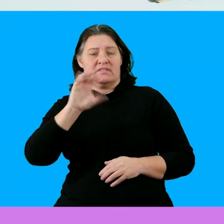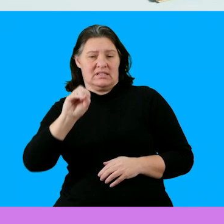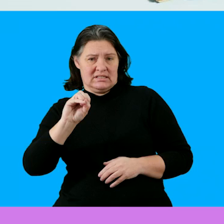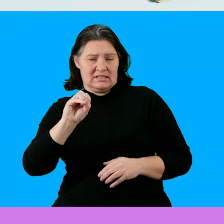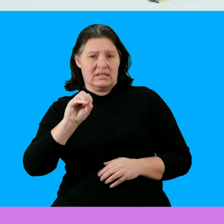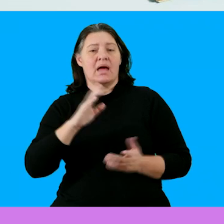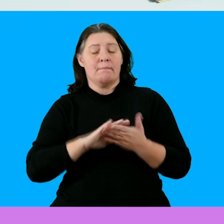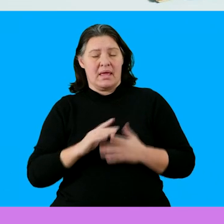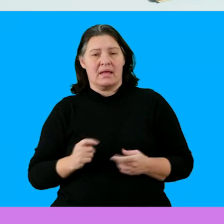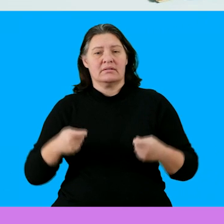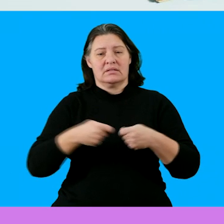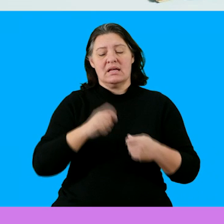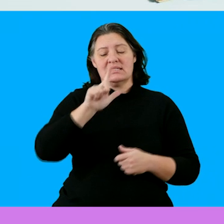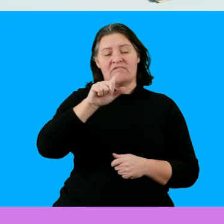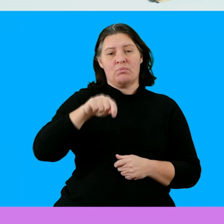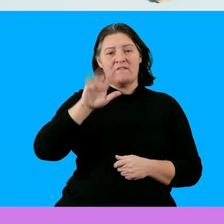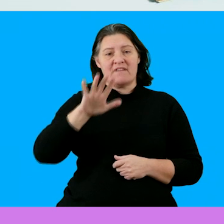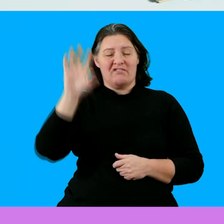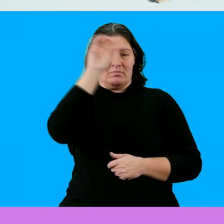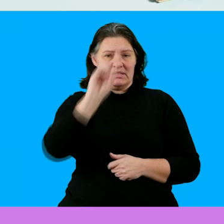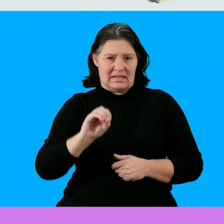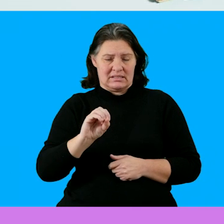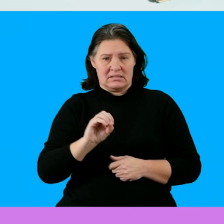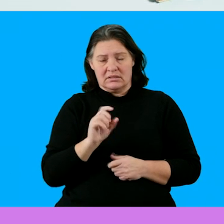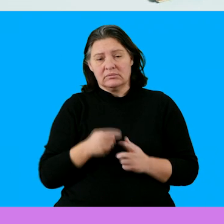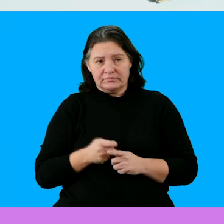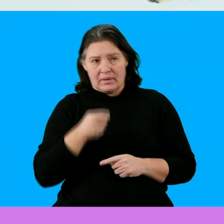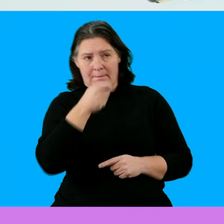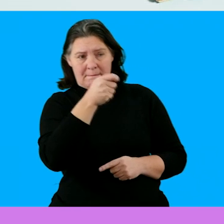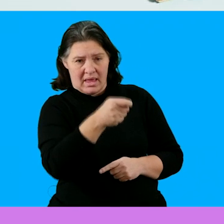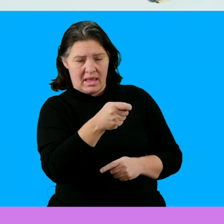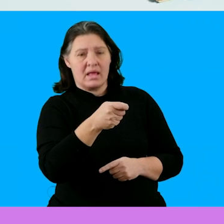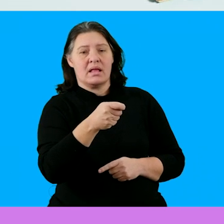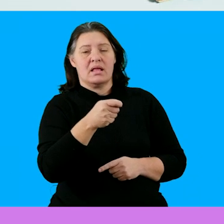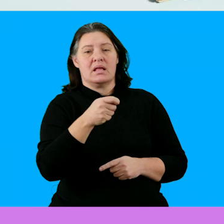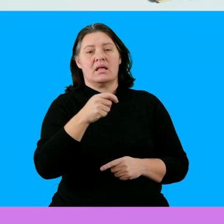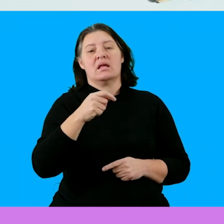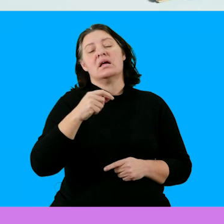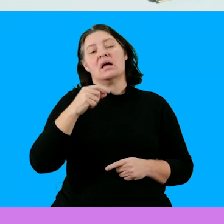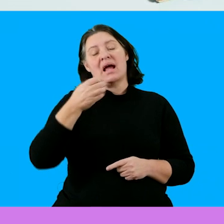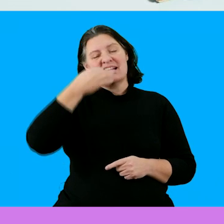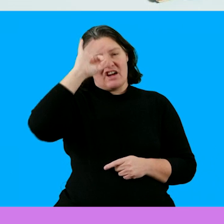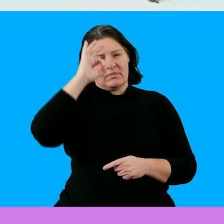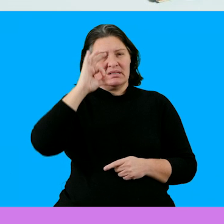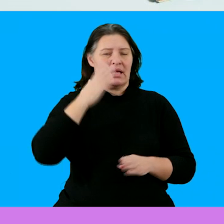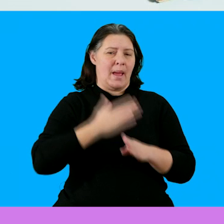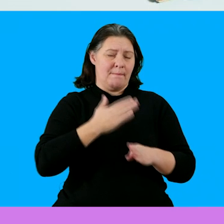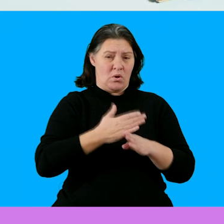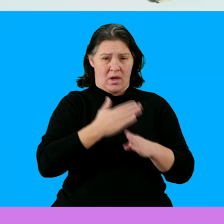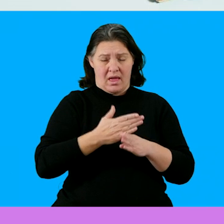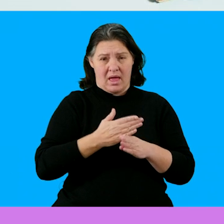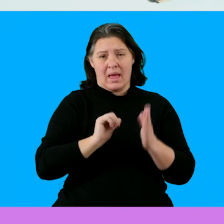27,350 Rand and contributes 7.5% to the government employees pension fund. Right,